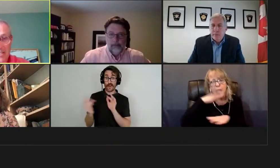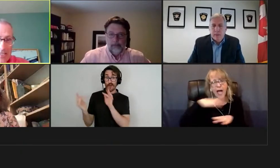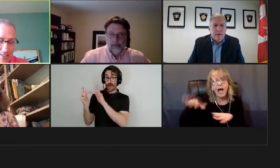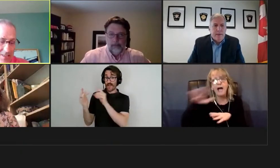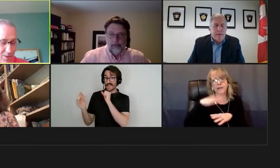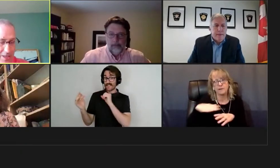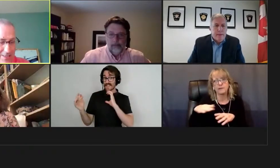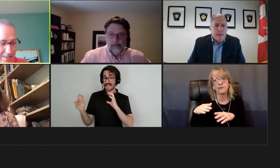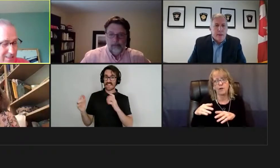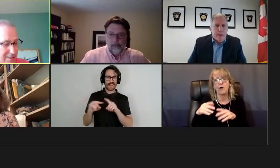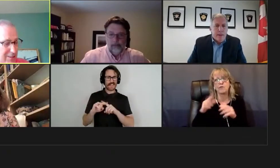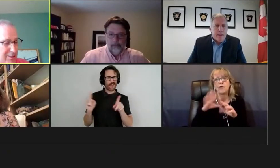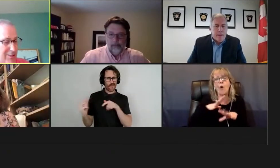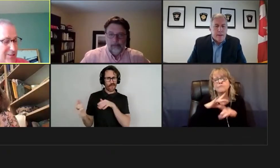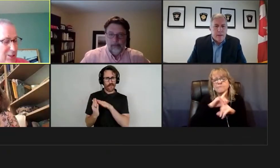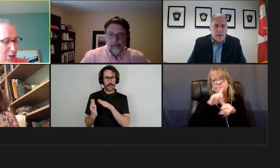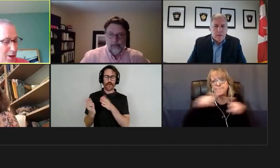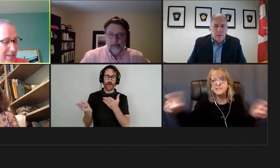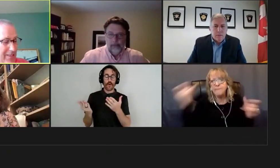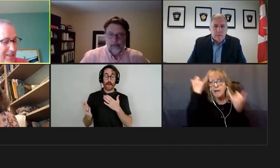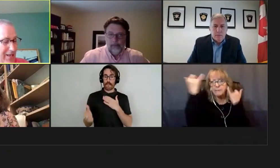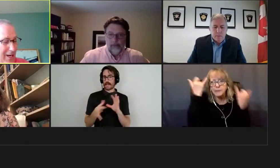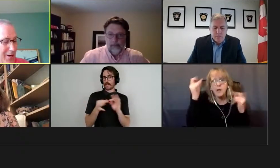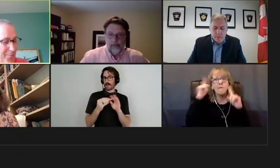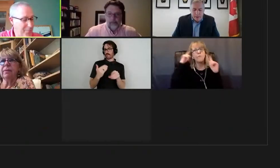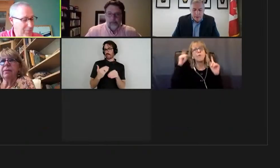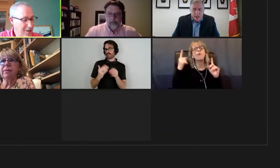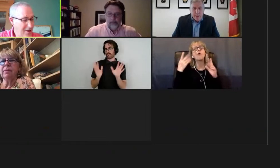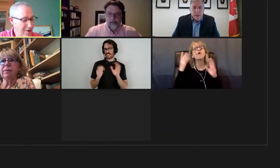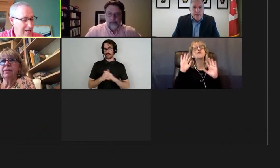does. That's just a comment.